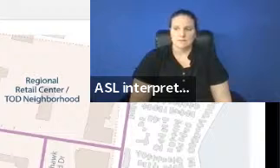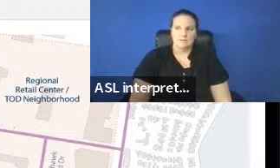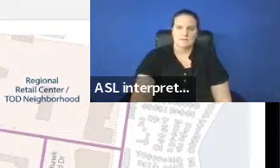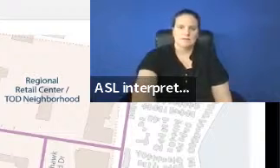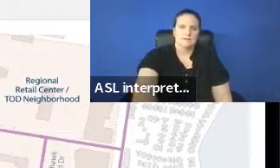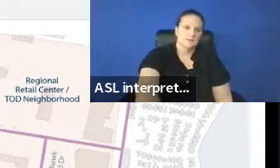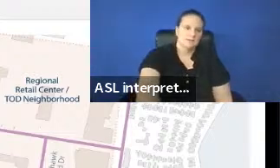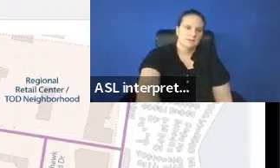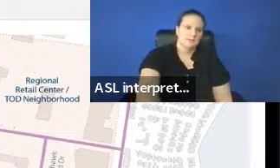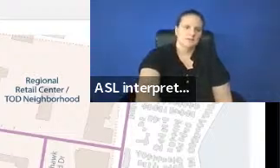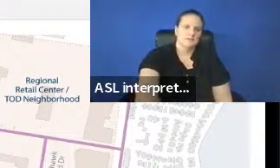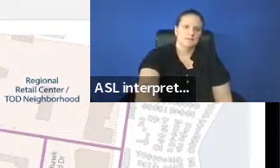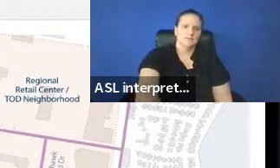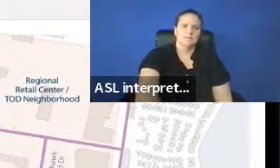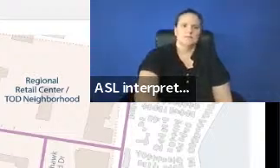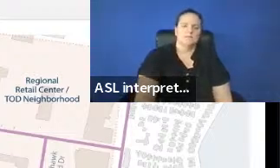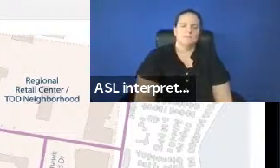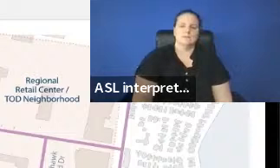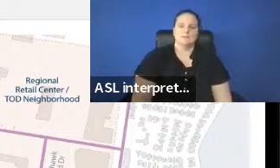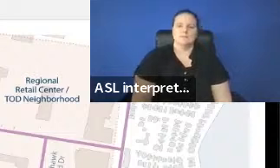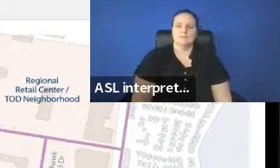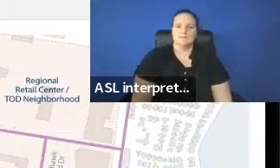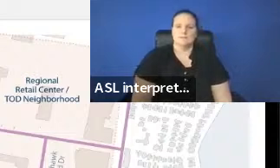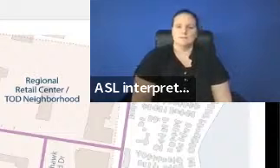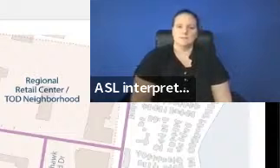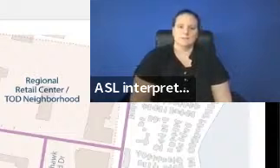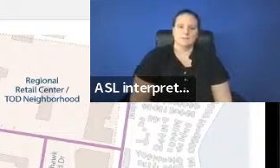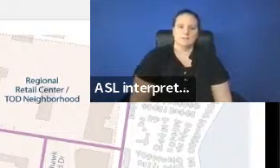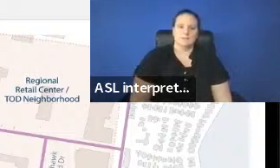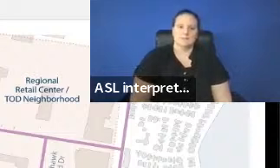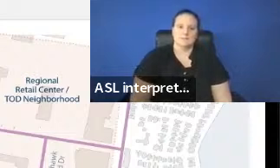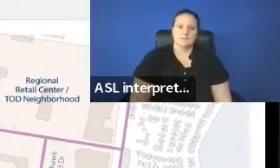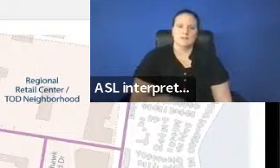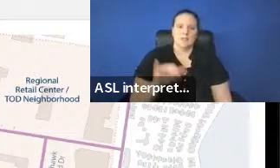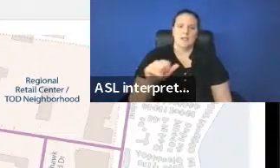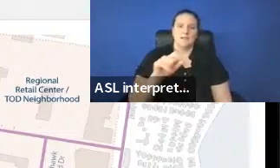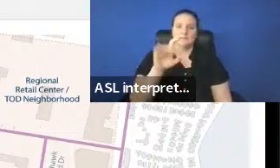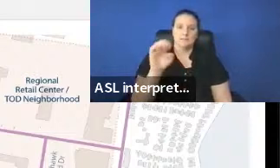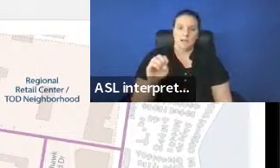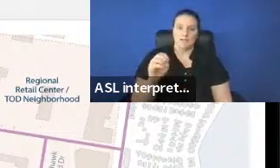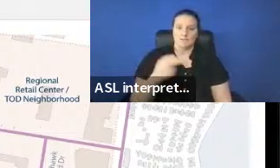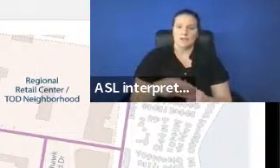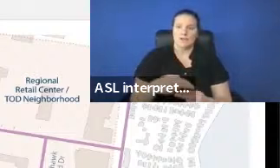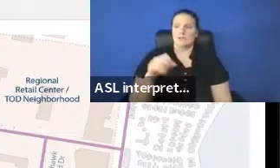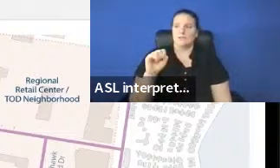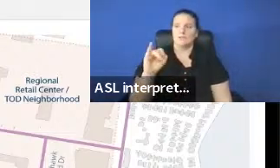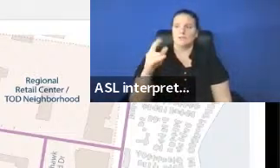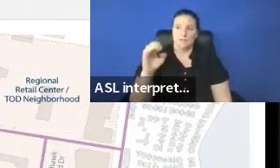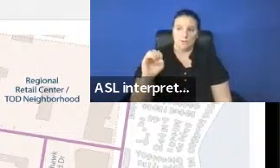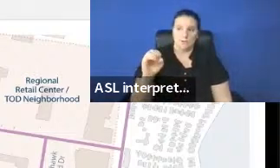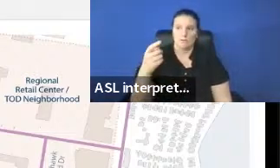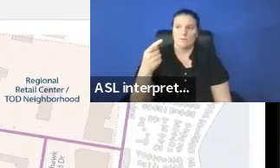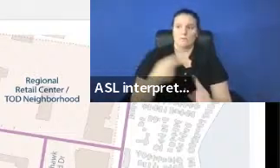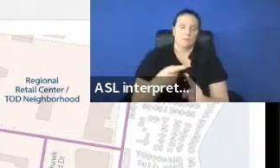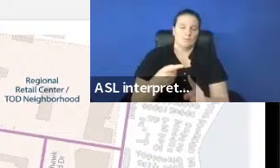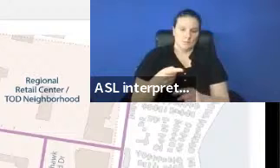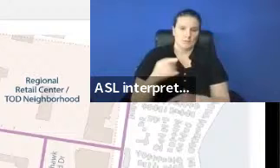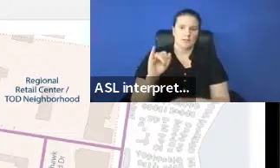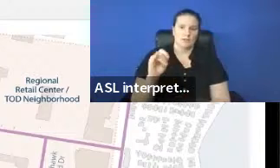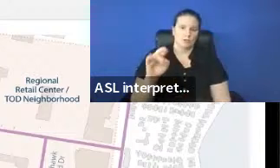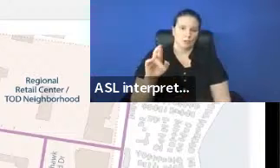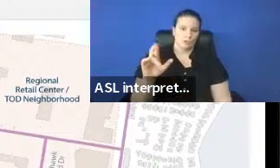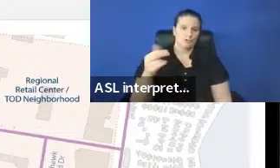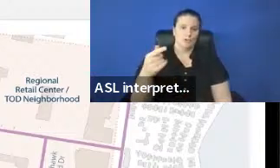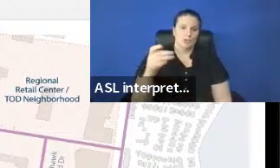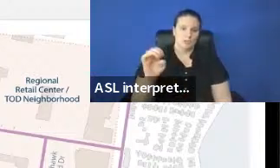Sure, go ahead. So that style of intersection is called a single point urban interchange,